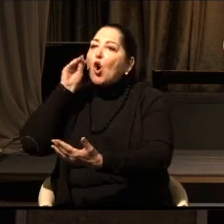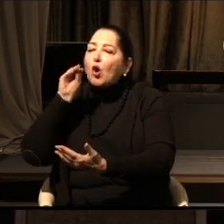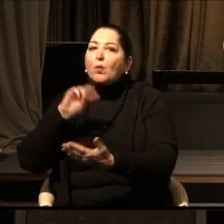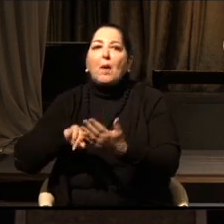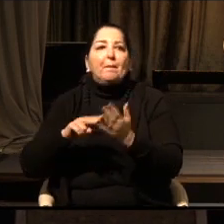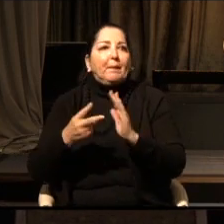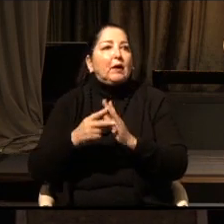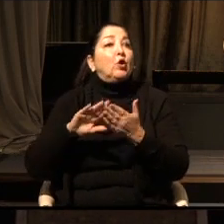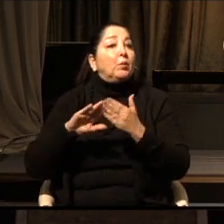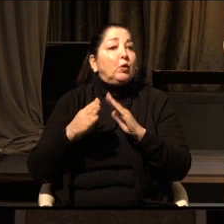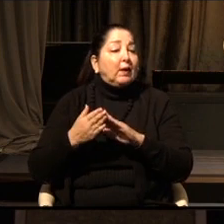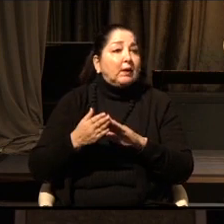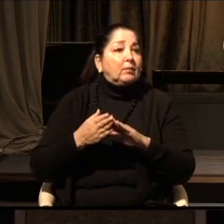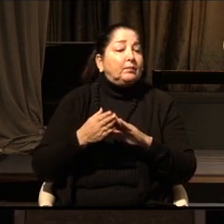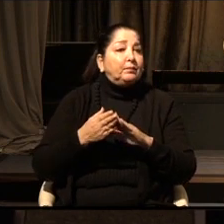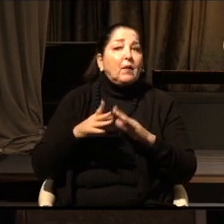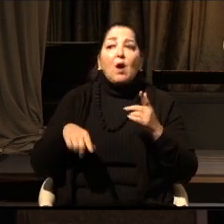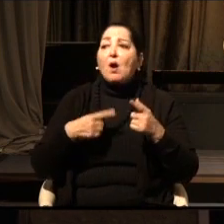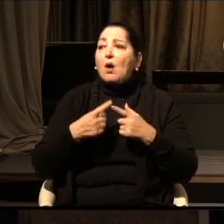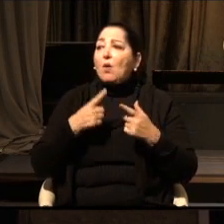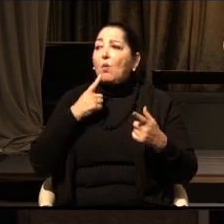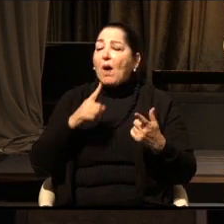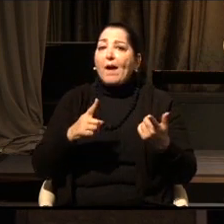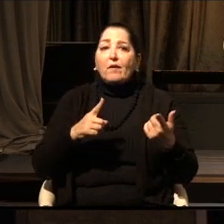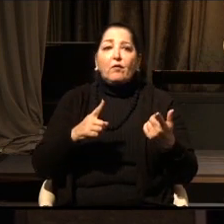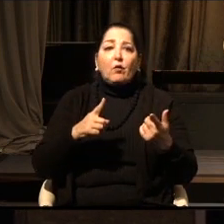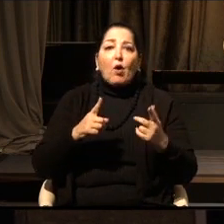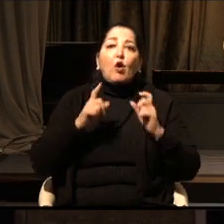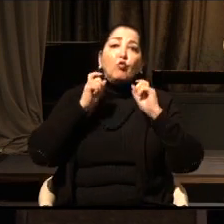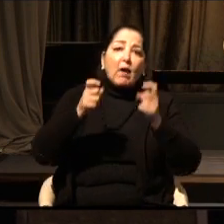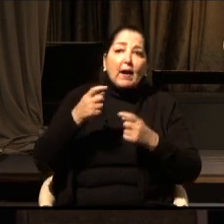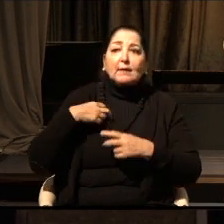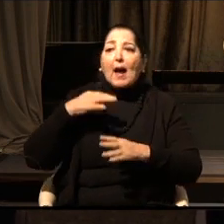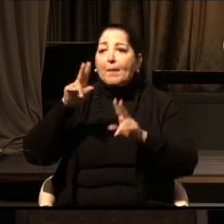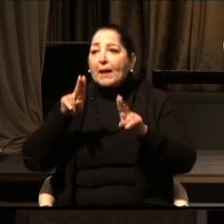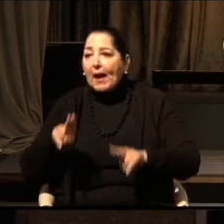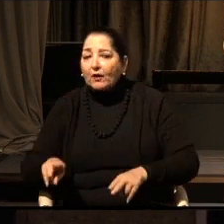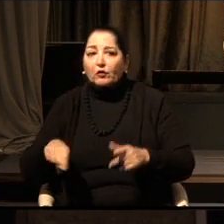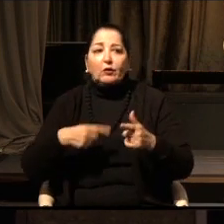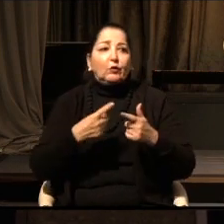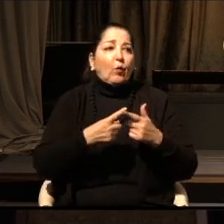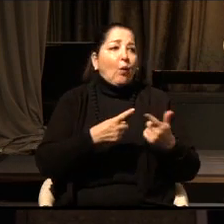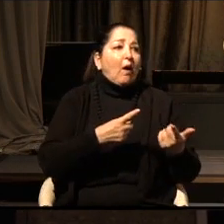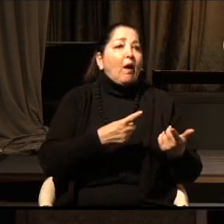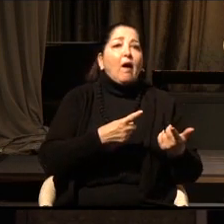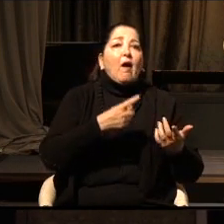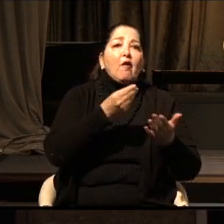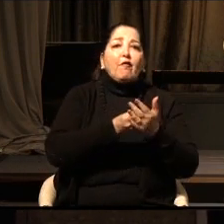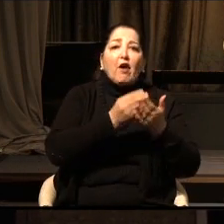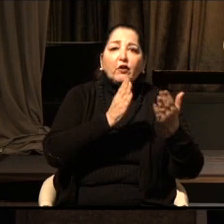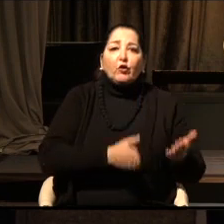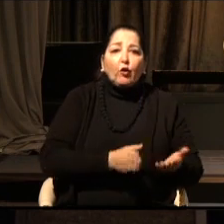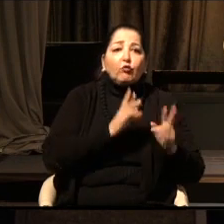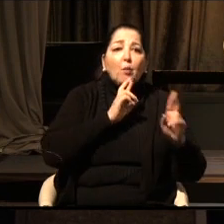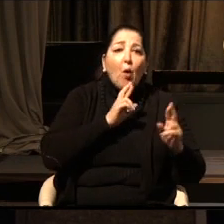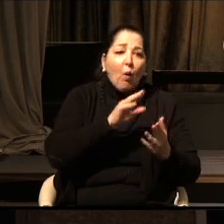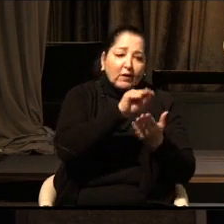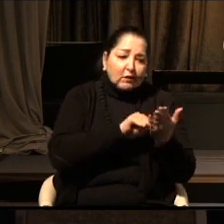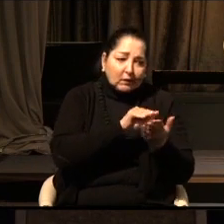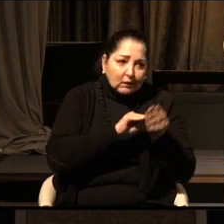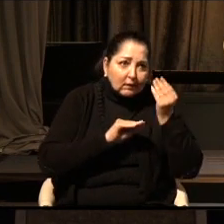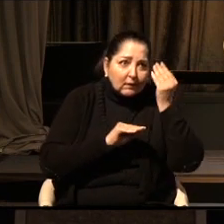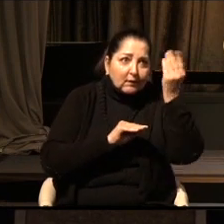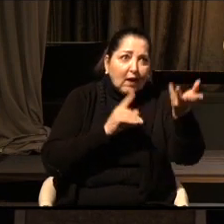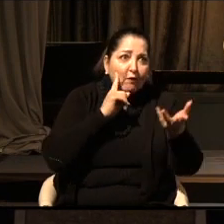engagement, for example, when it's required for grant applications or funder reports. But who really is the community and how